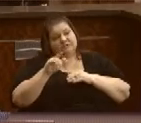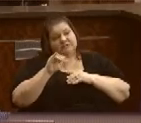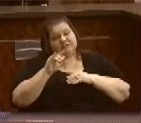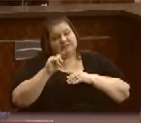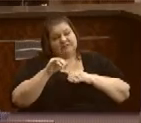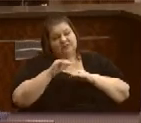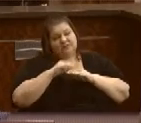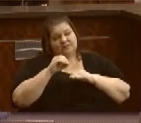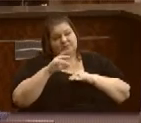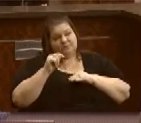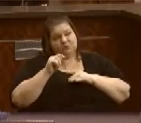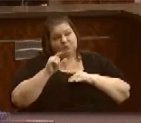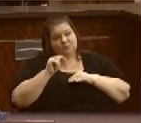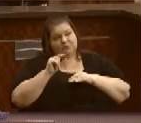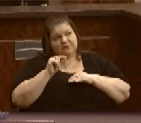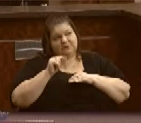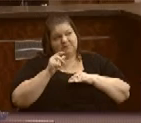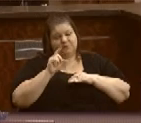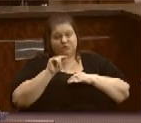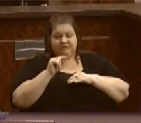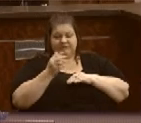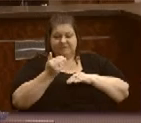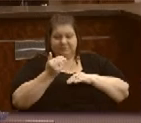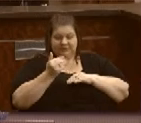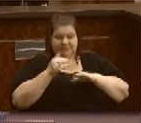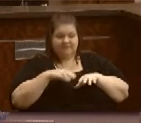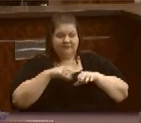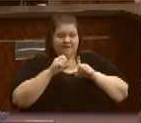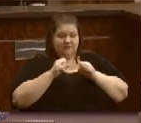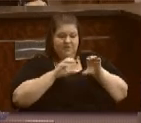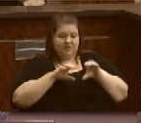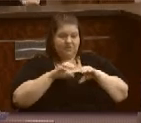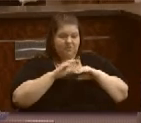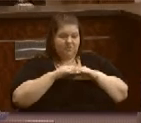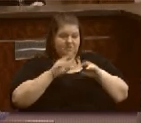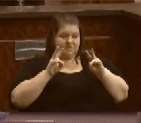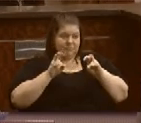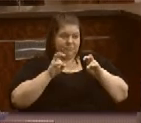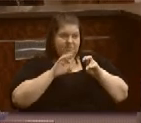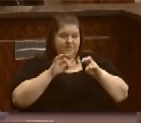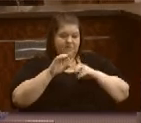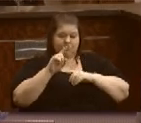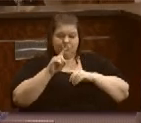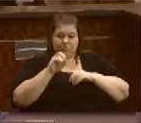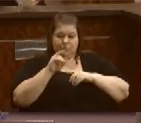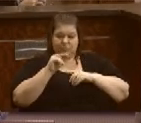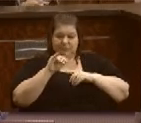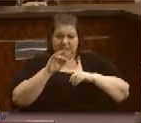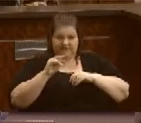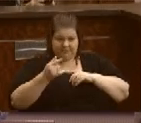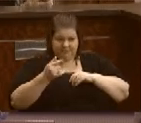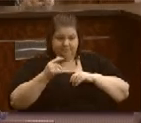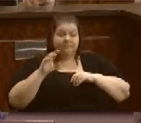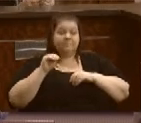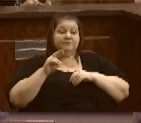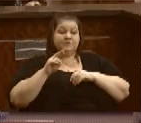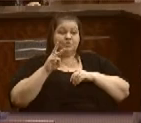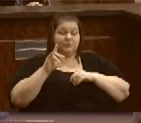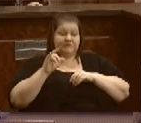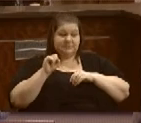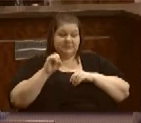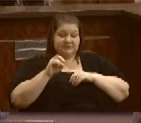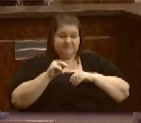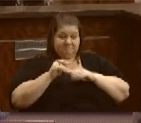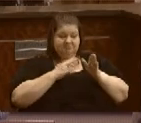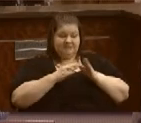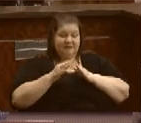October 20th, 2015, the following action was taken on the subject of zoning application. Mr. Wilson made a motion that the Planning